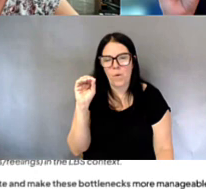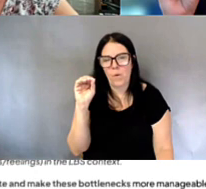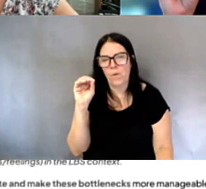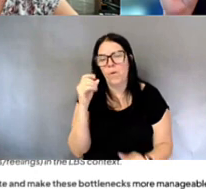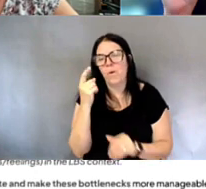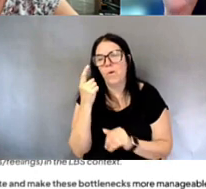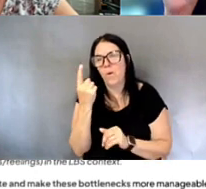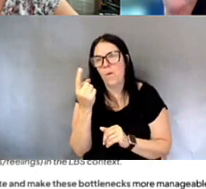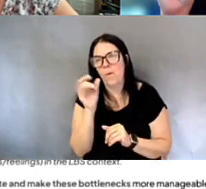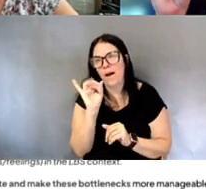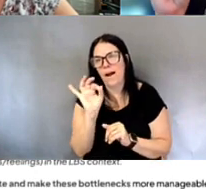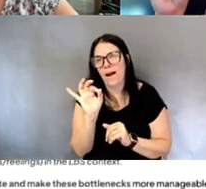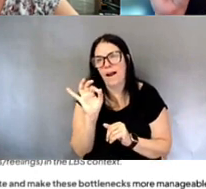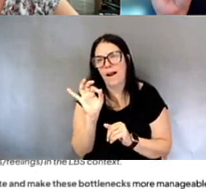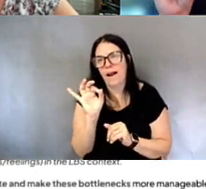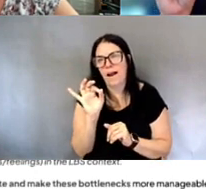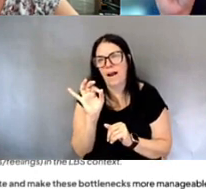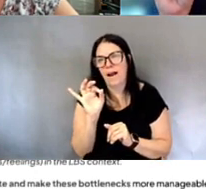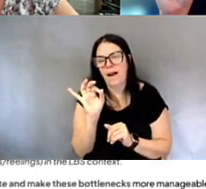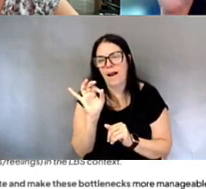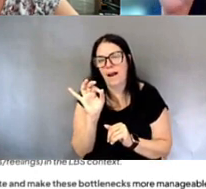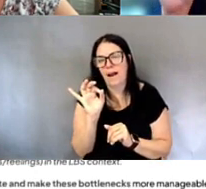the key